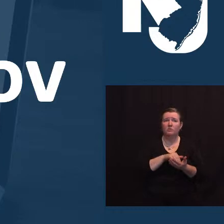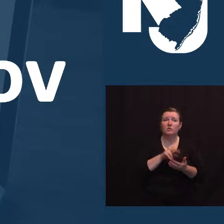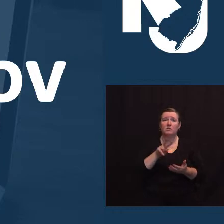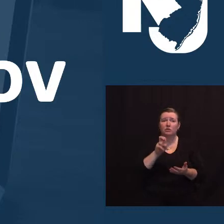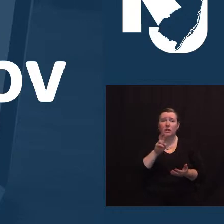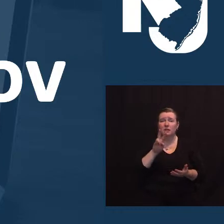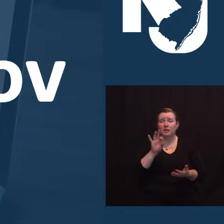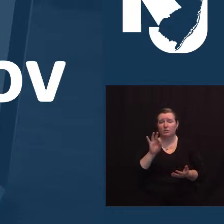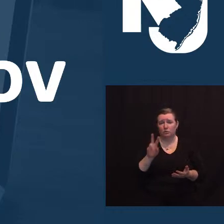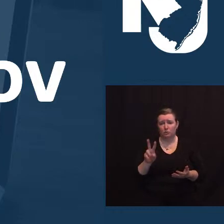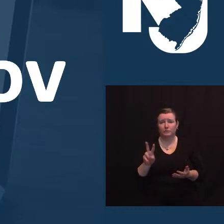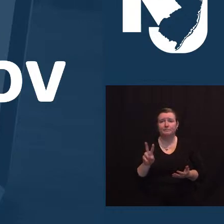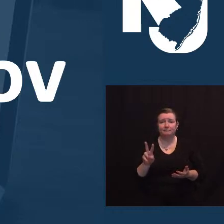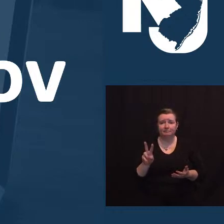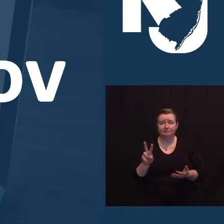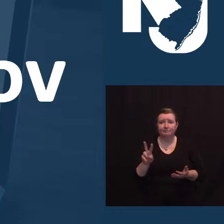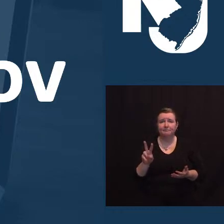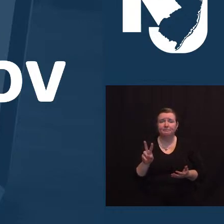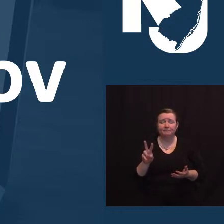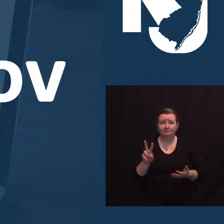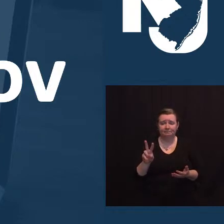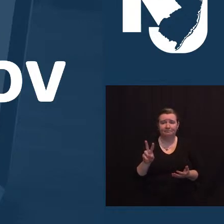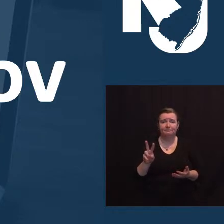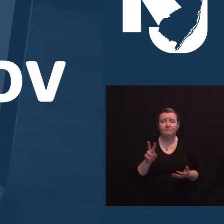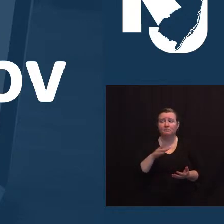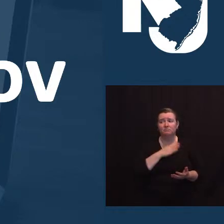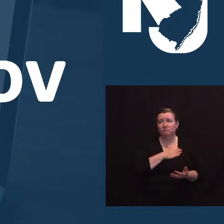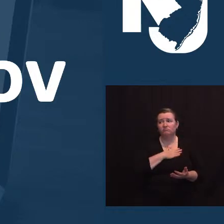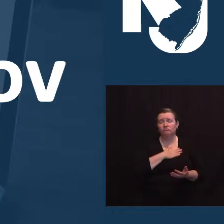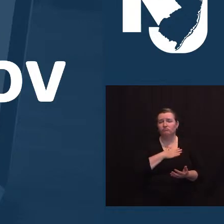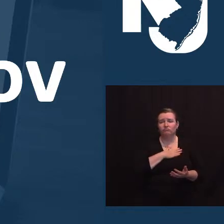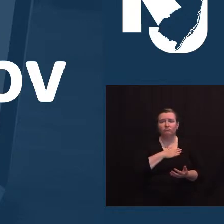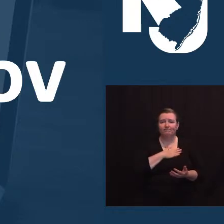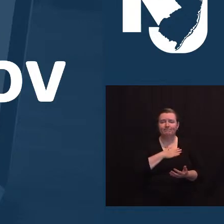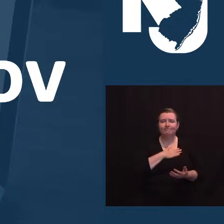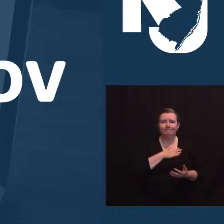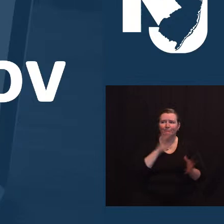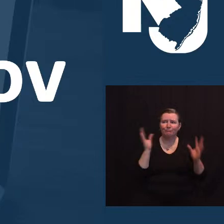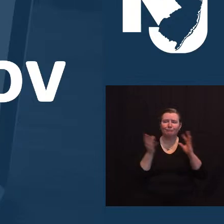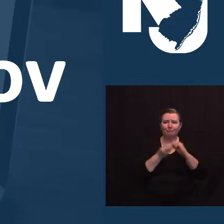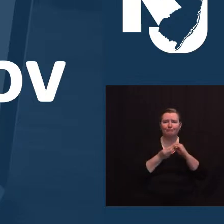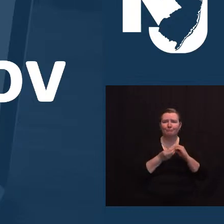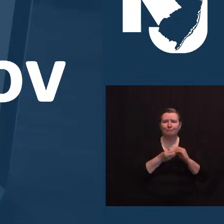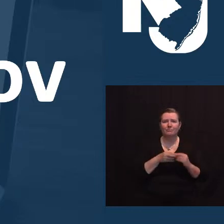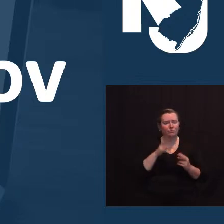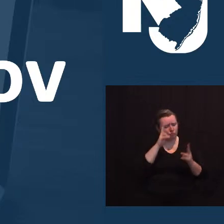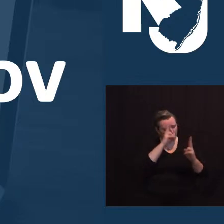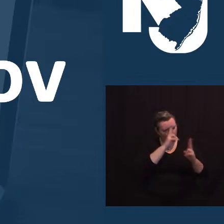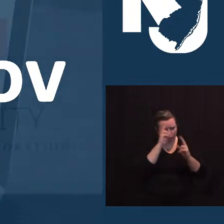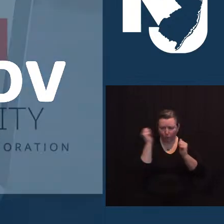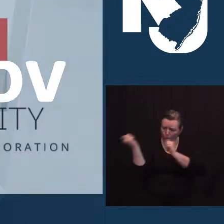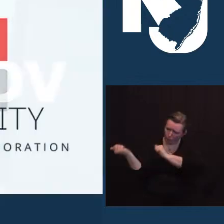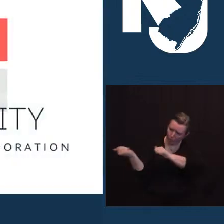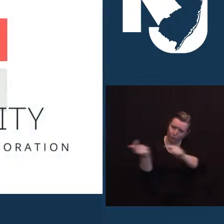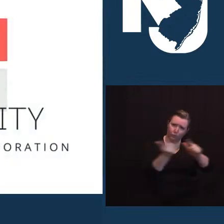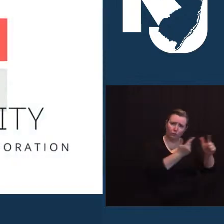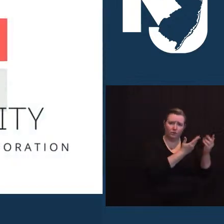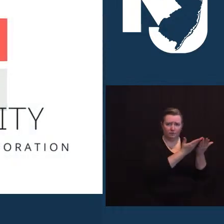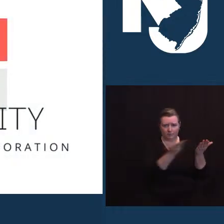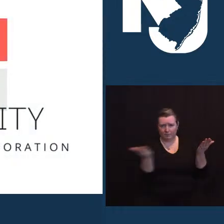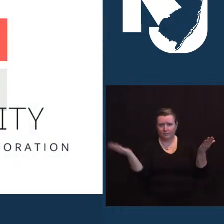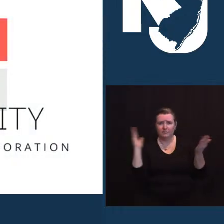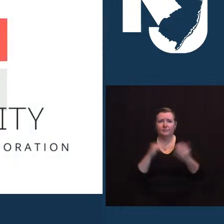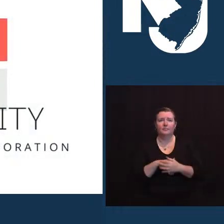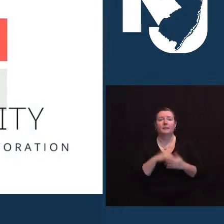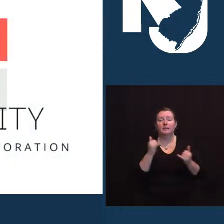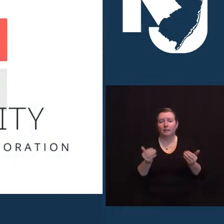24,292 members of our New Jersey family. It's just jaw-dropping, and we honor each and every one of them. Next, switching gears.